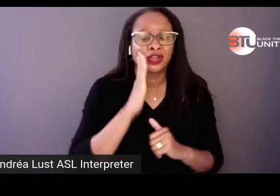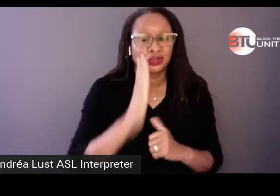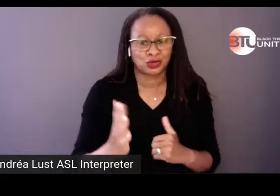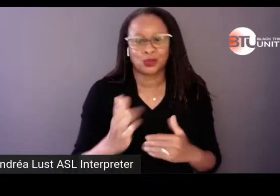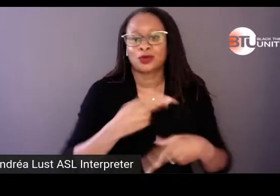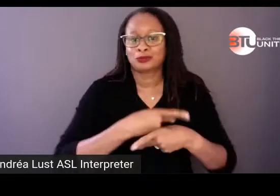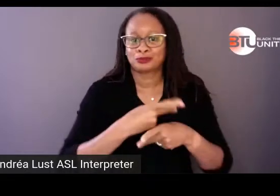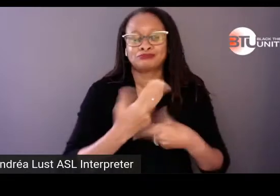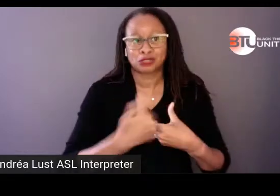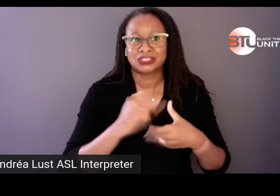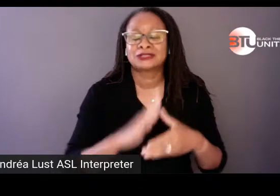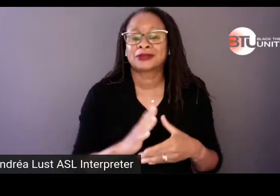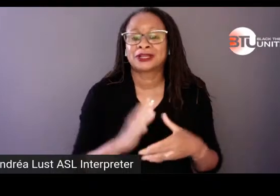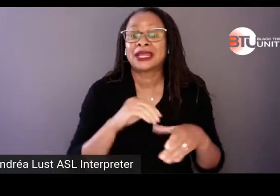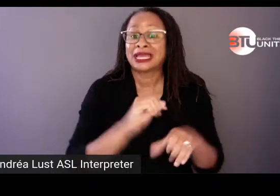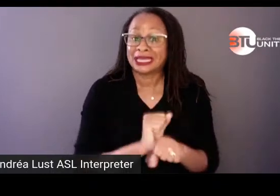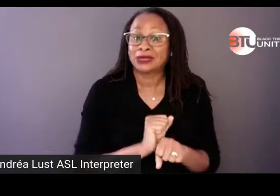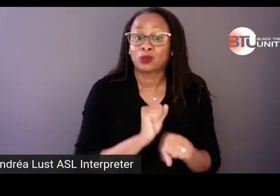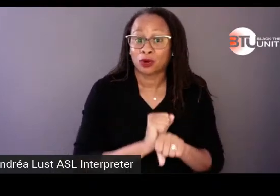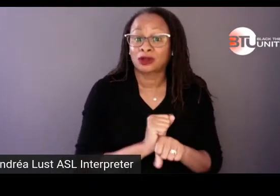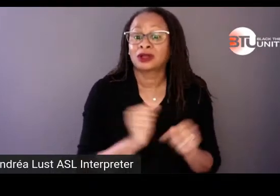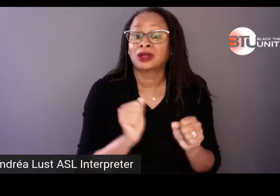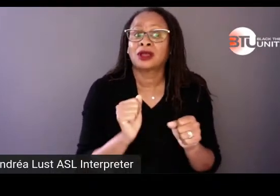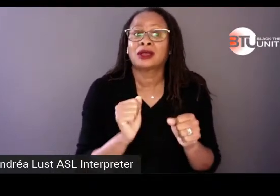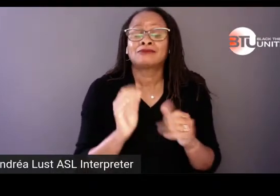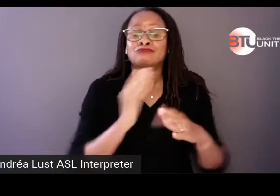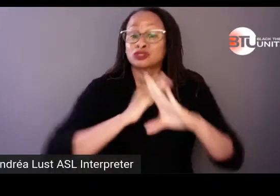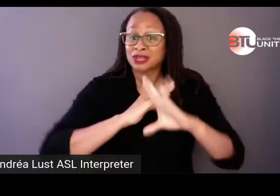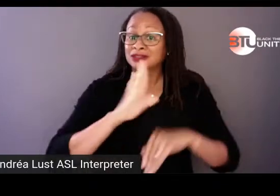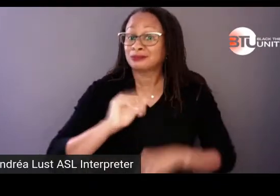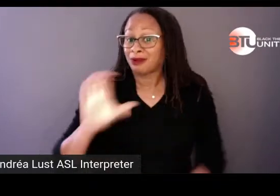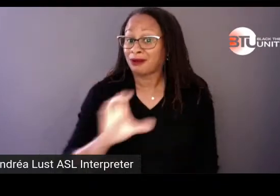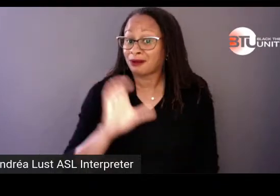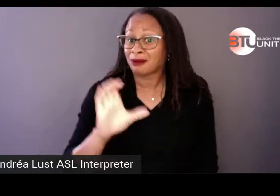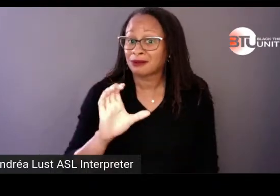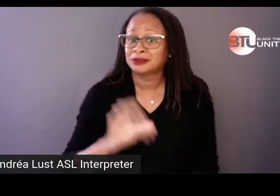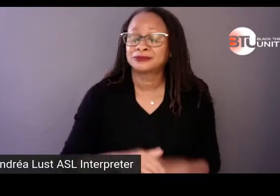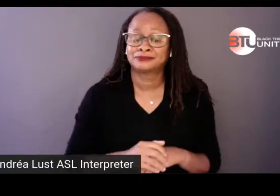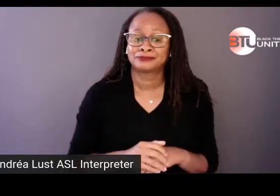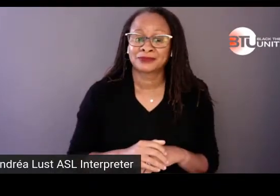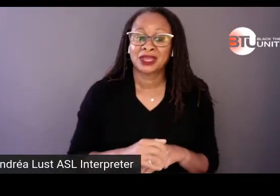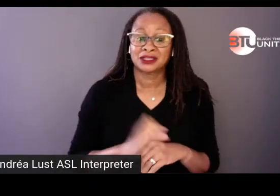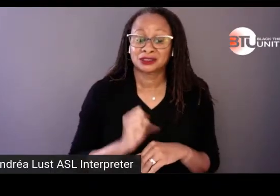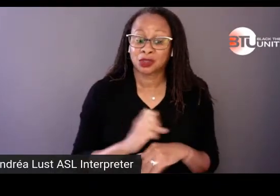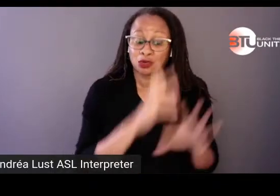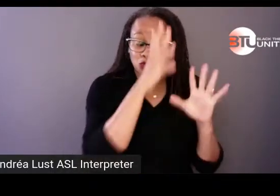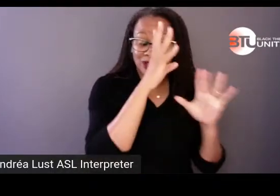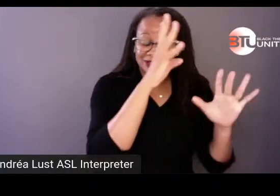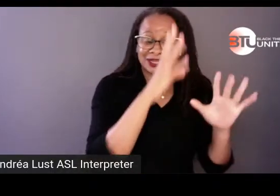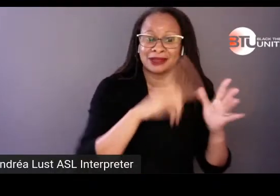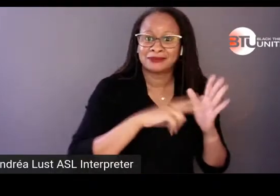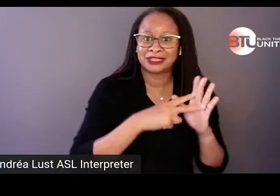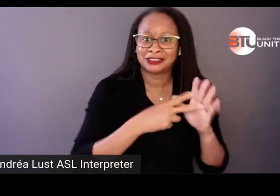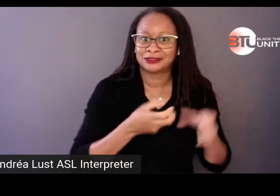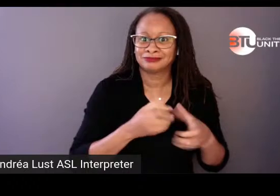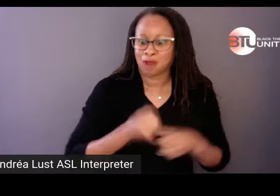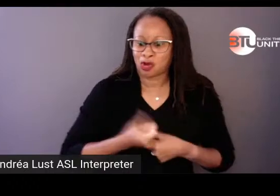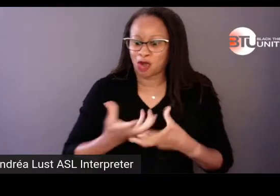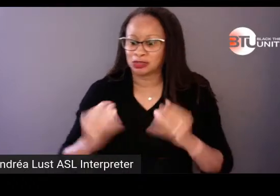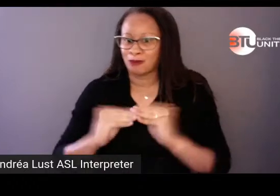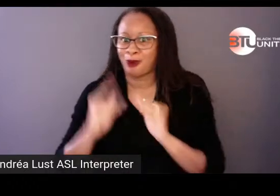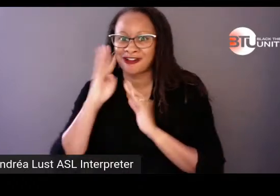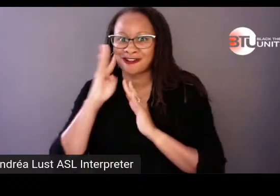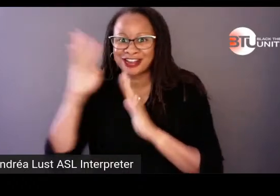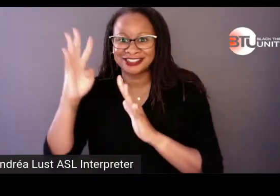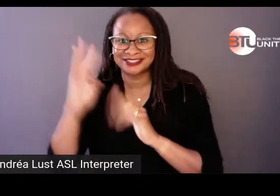that are protected by copyright. And at some point, I mean, creativity begets creativity. And you may want to create